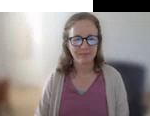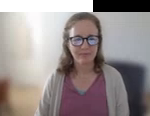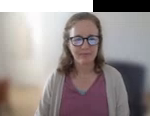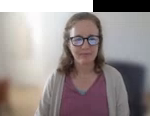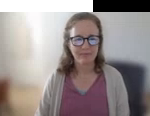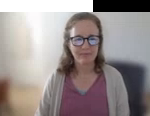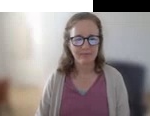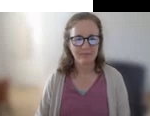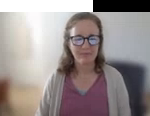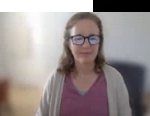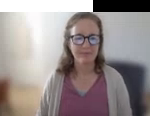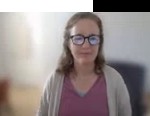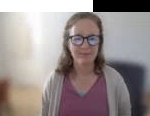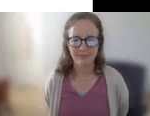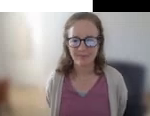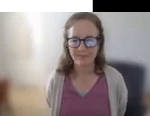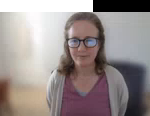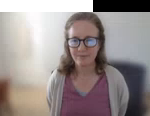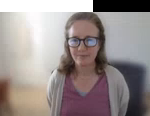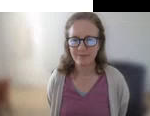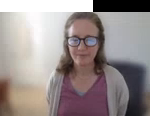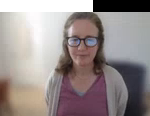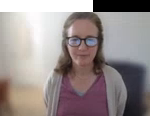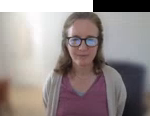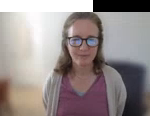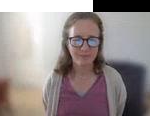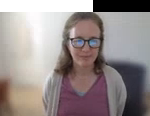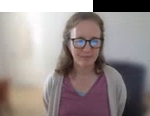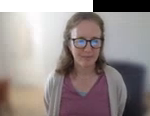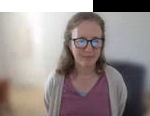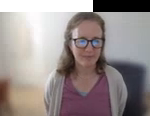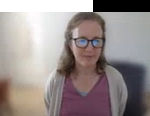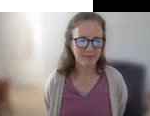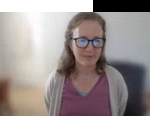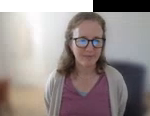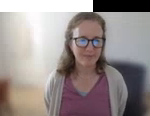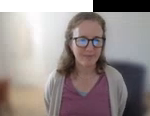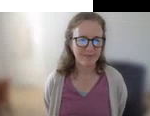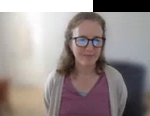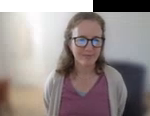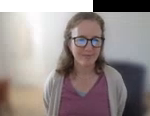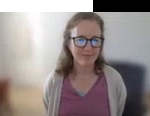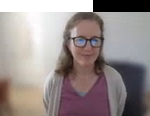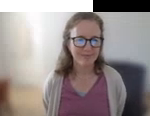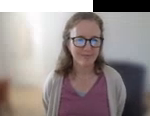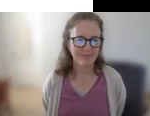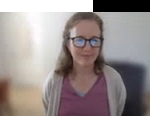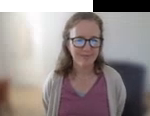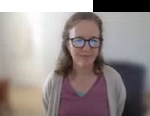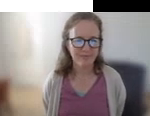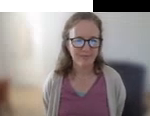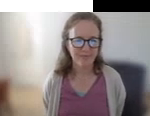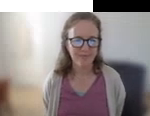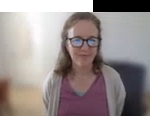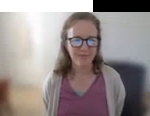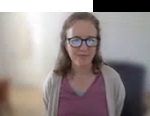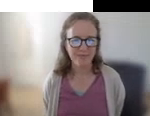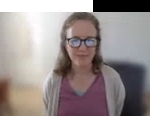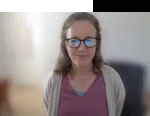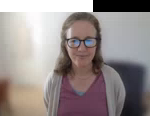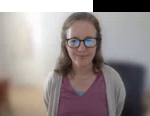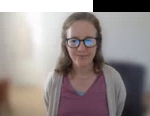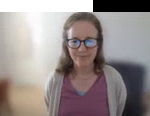our environments are accessible and usable by all of our students for their most